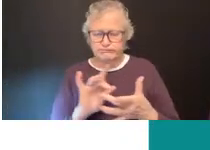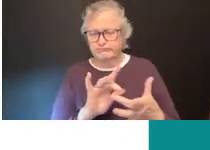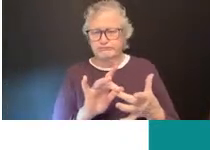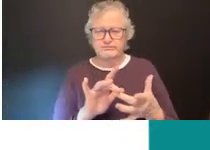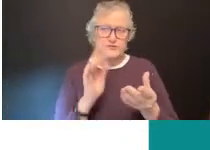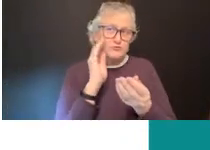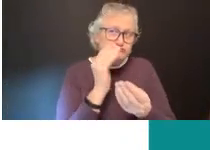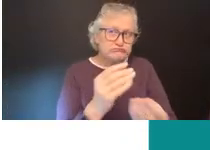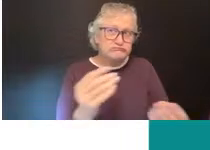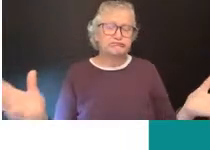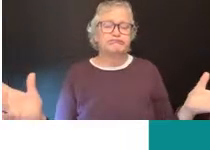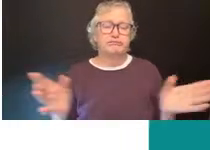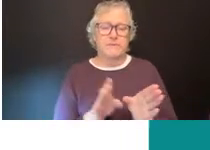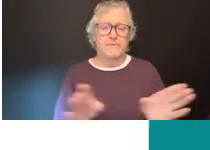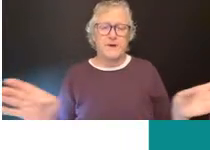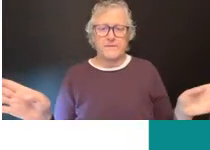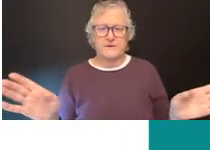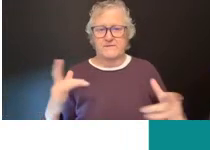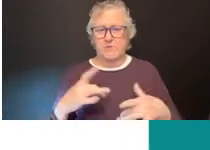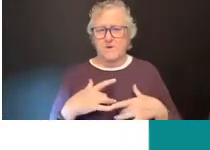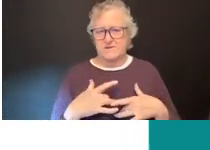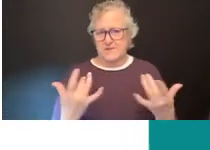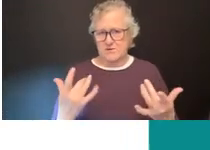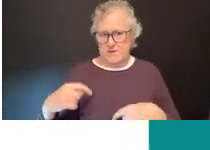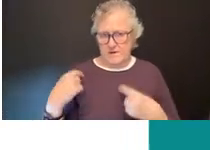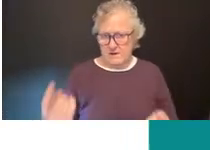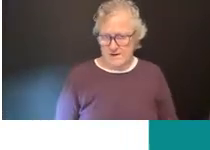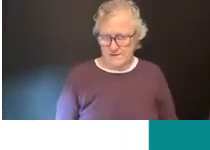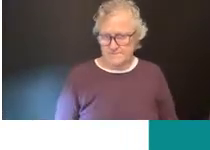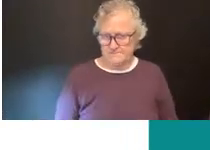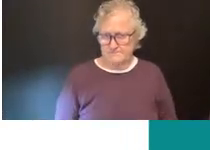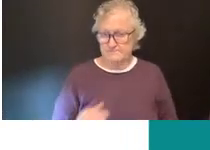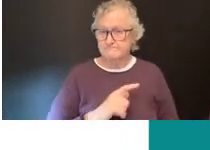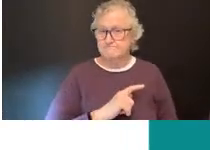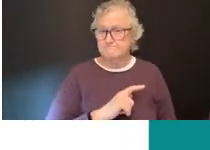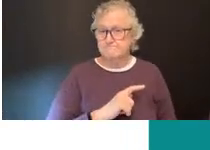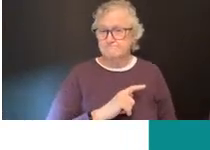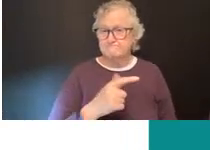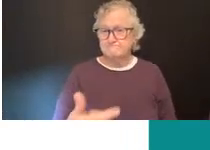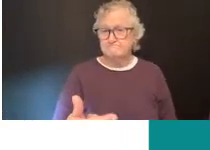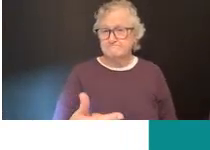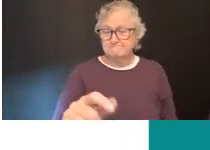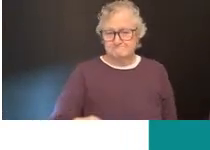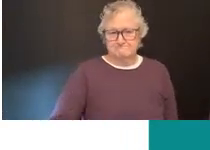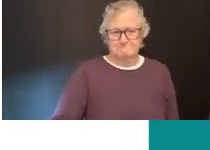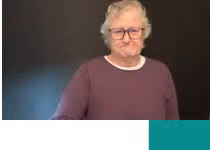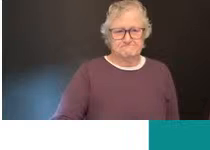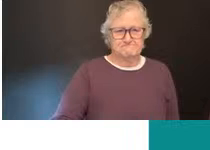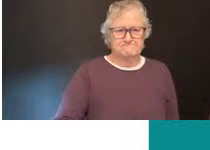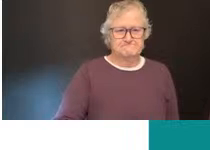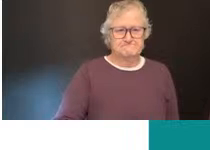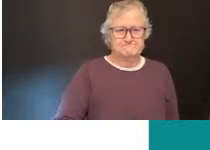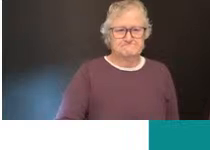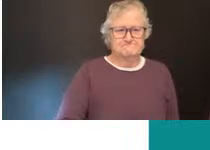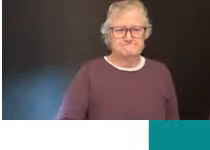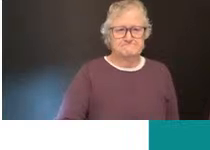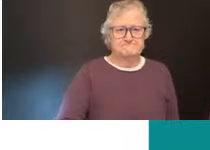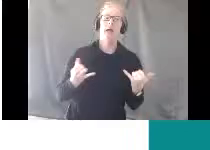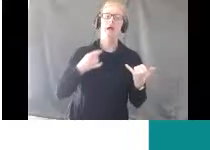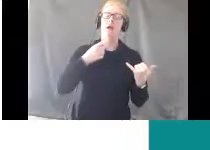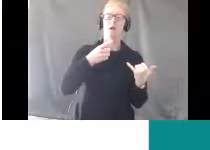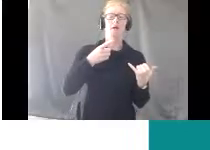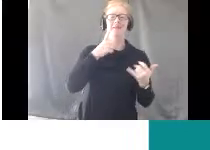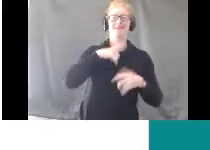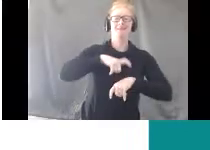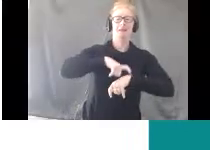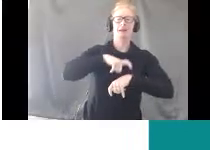on. So we are we're in a unprecedented era